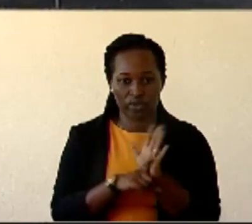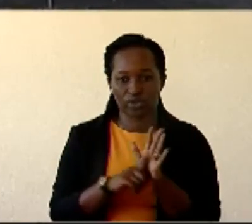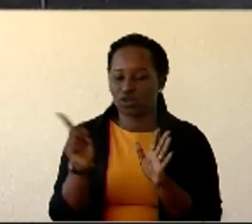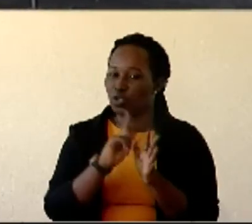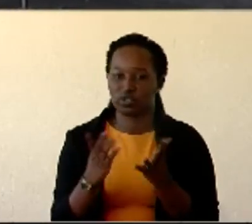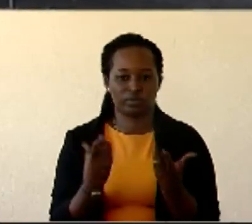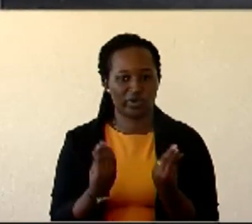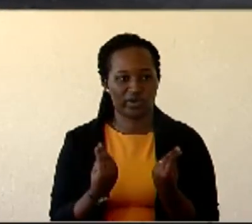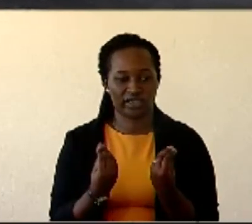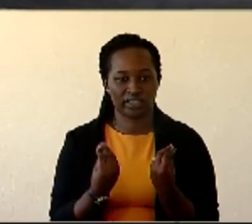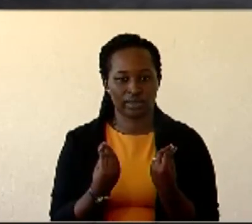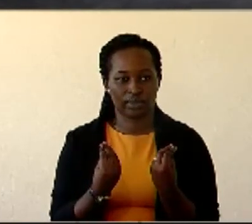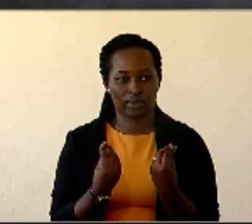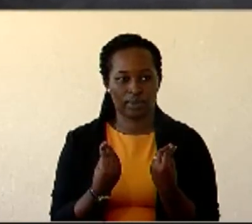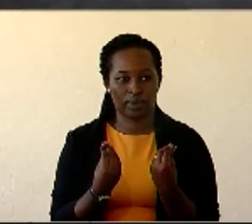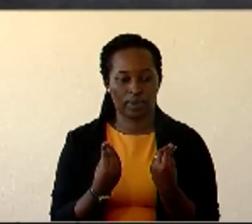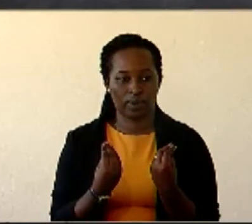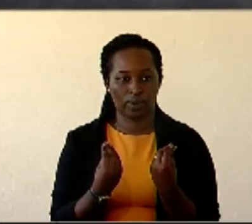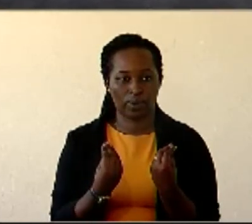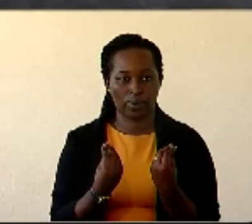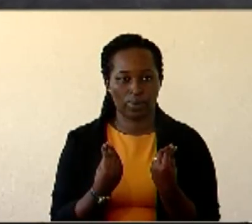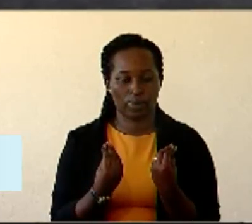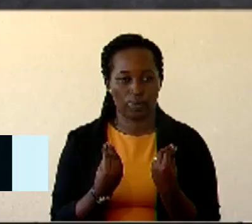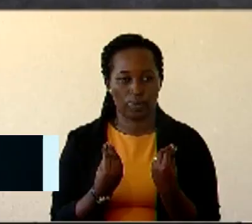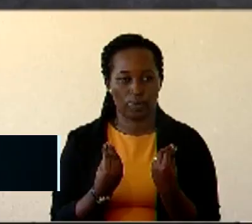favor the growth of